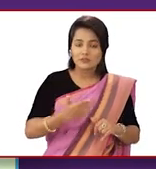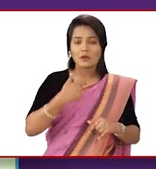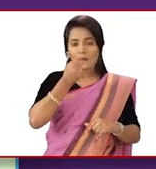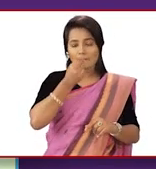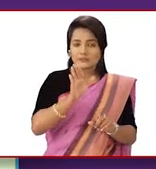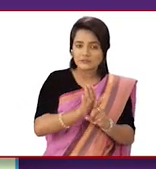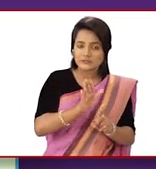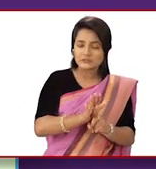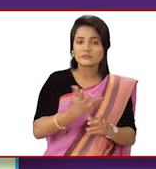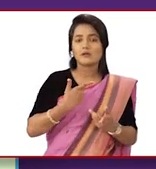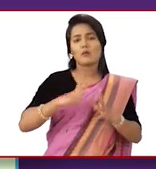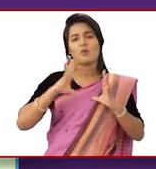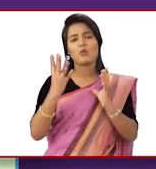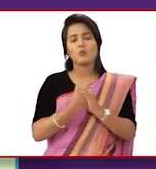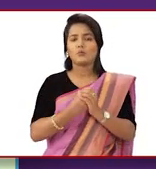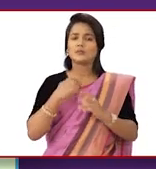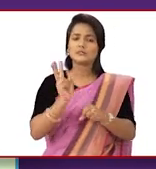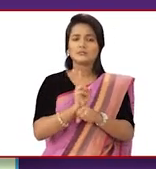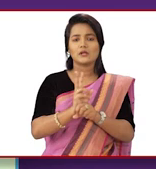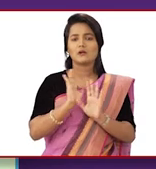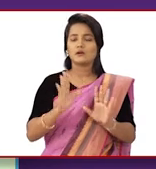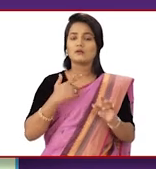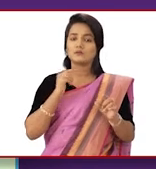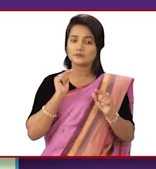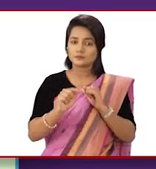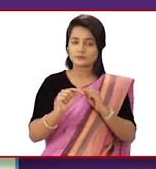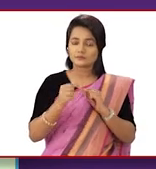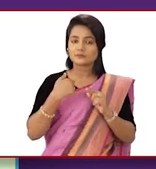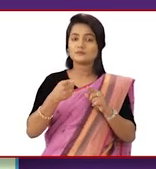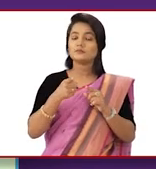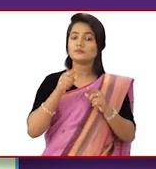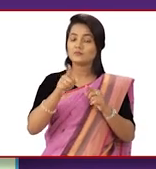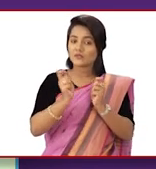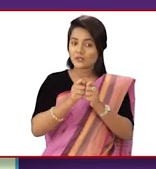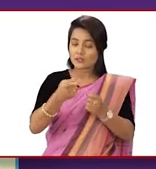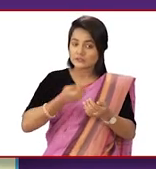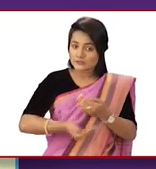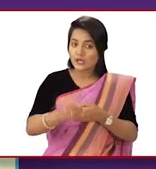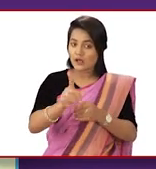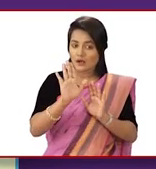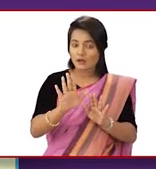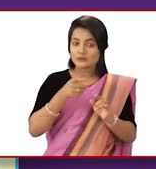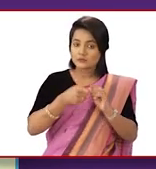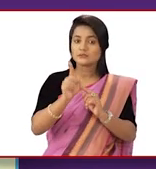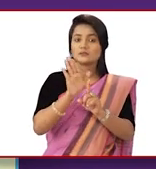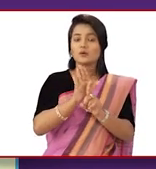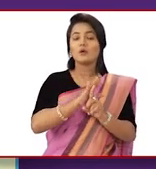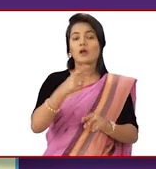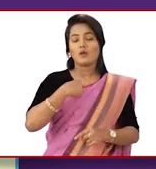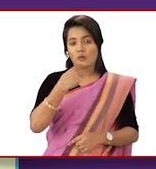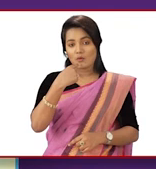little daughter and I would take her around everywhere. And because over there you have to keep the baby with yourself. And I could tell